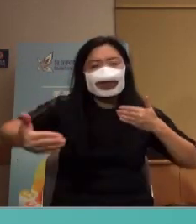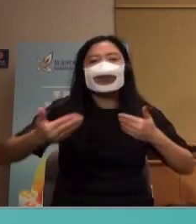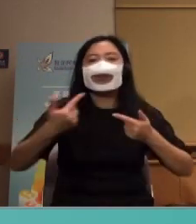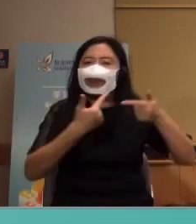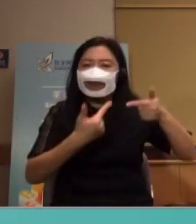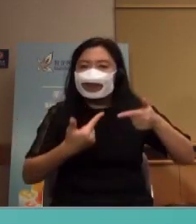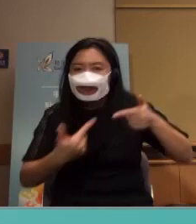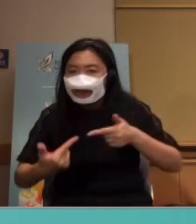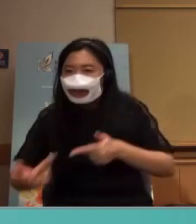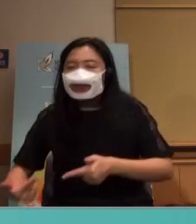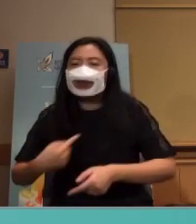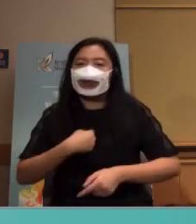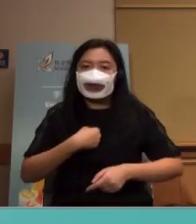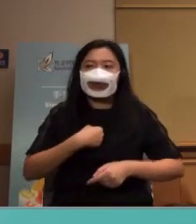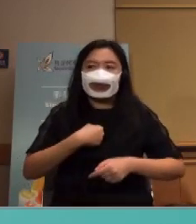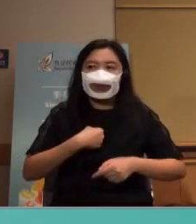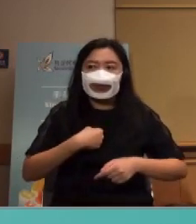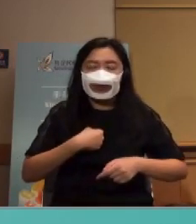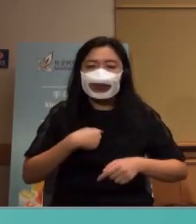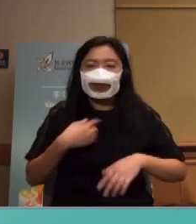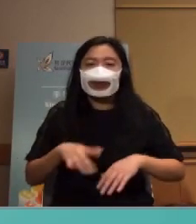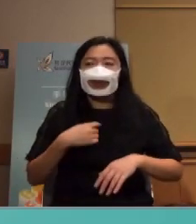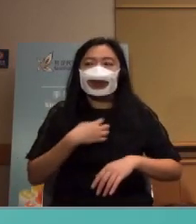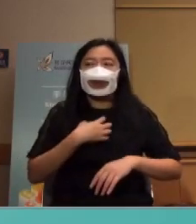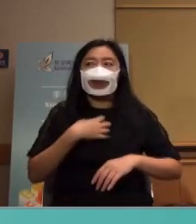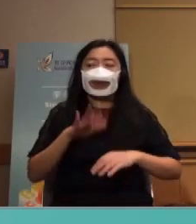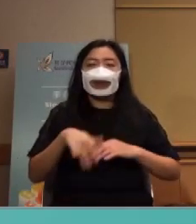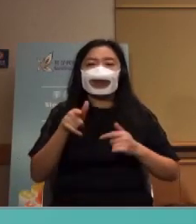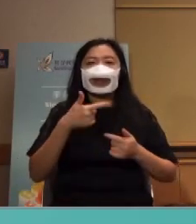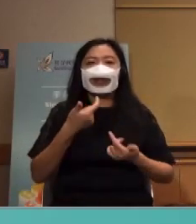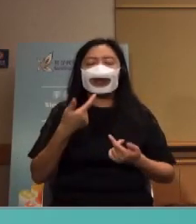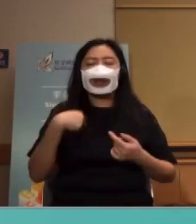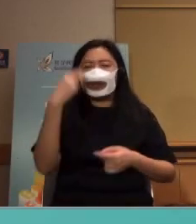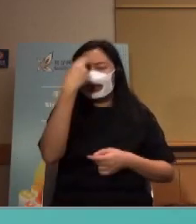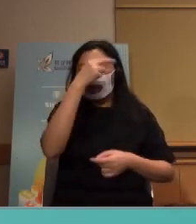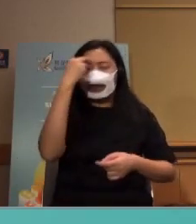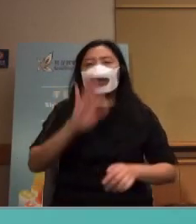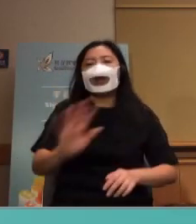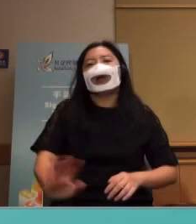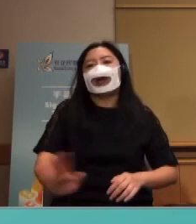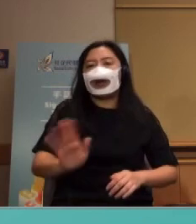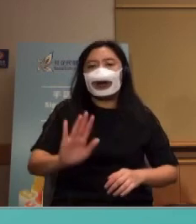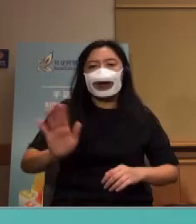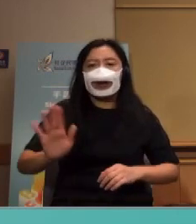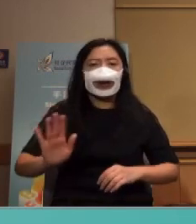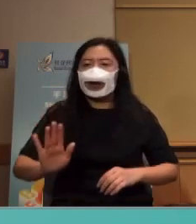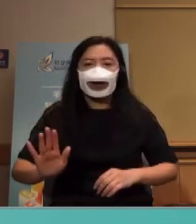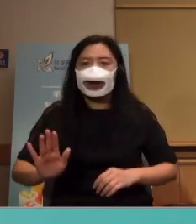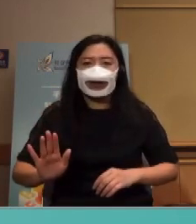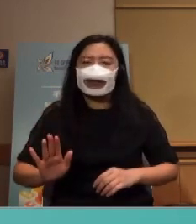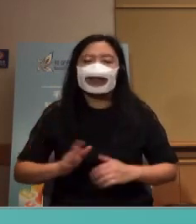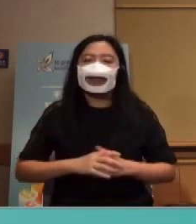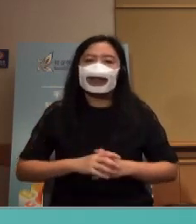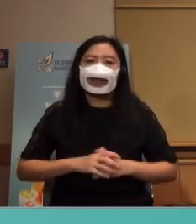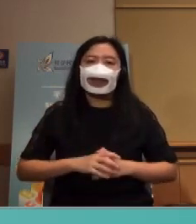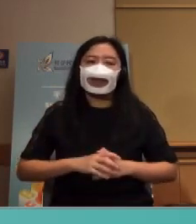so old-fashioned. So this is what we want to do, and the upside is we got the branding is